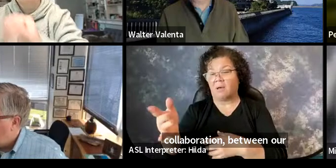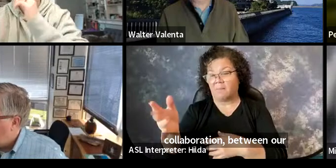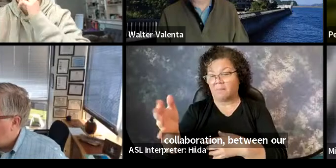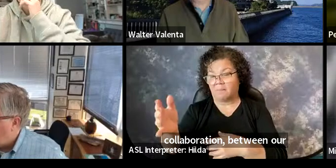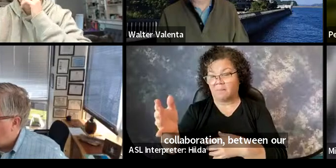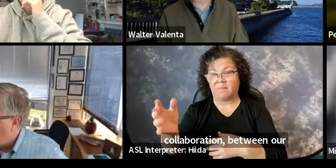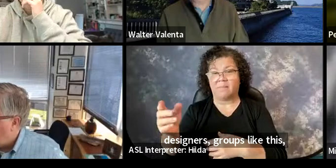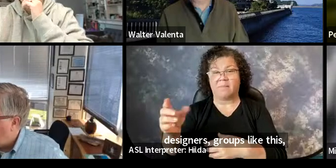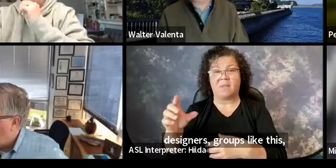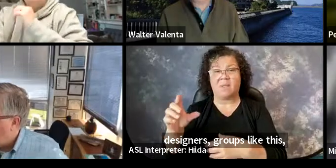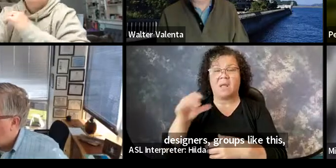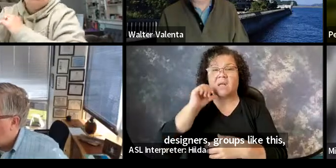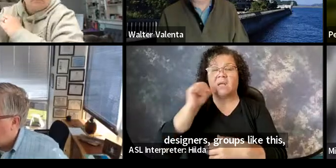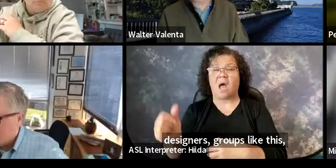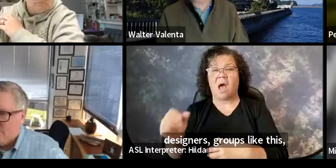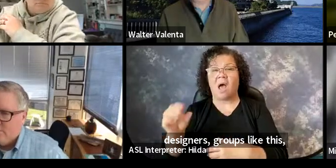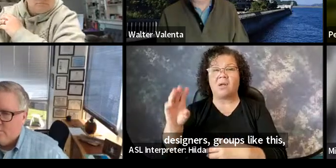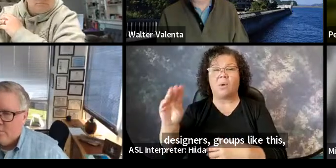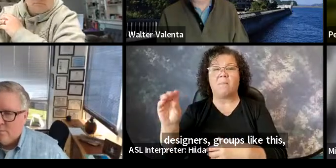non-motorized